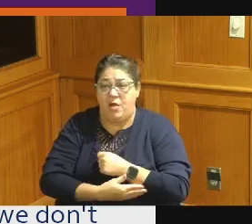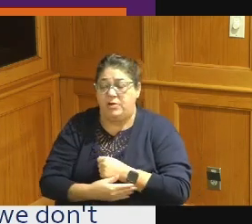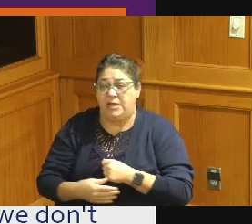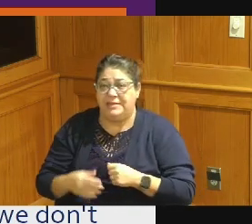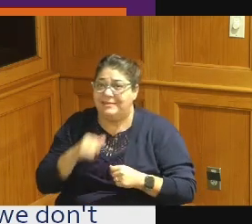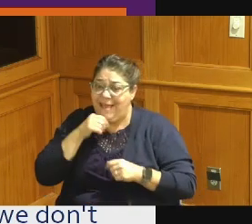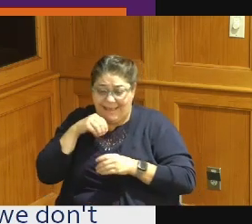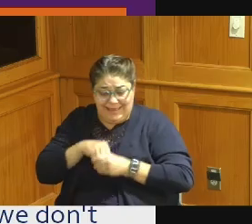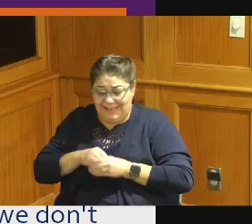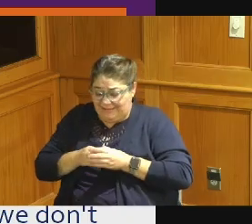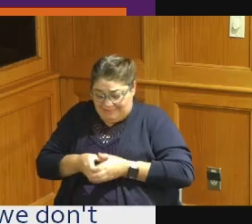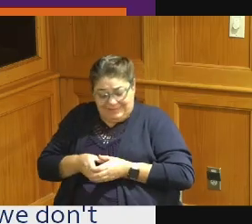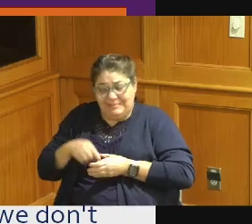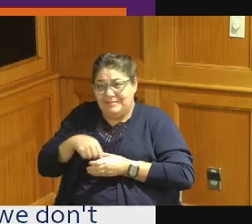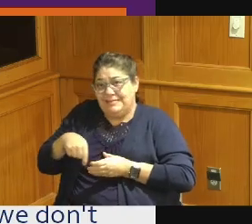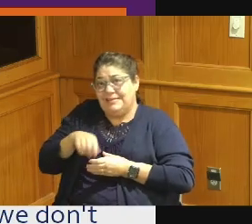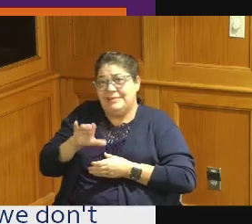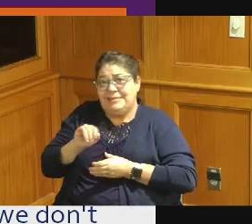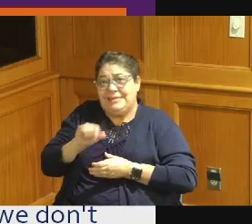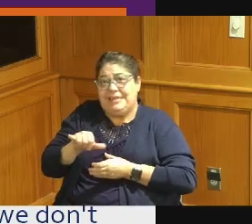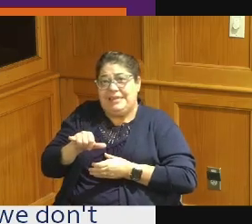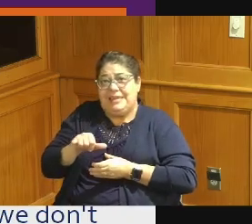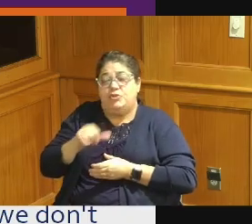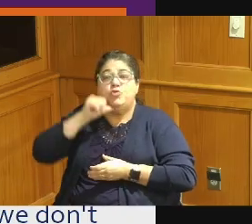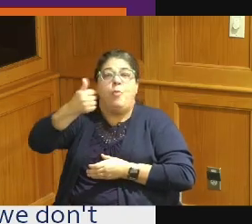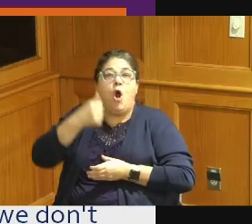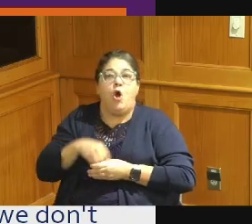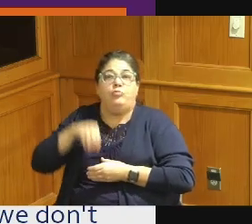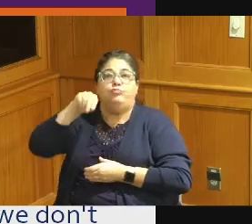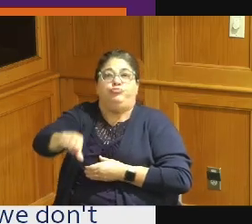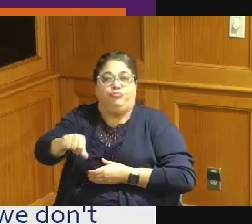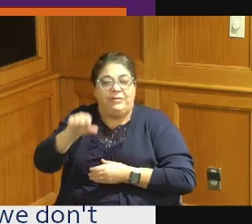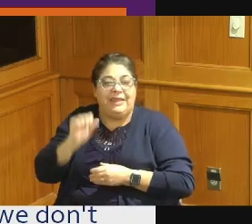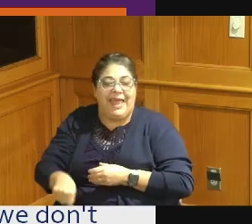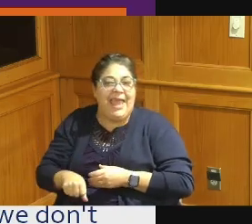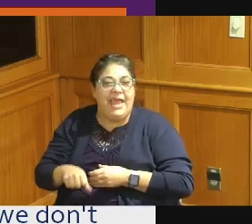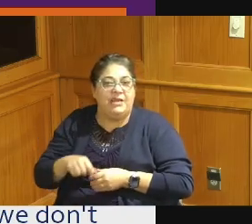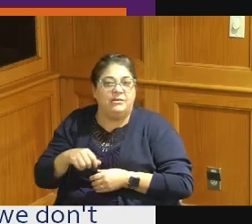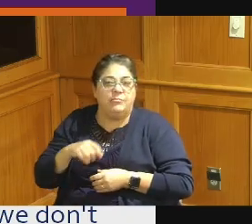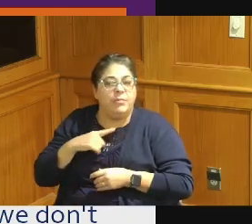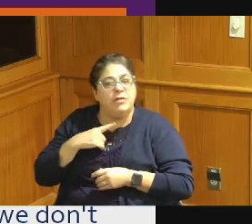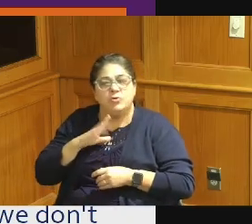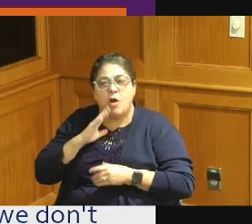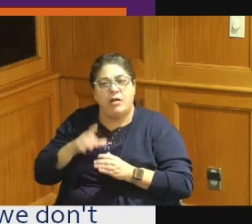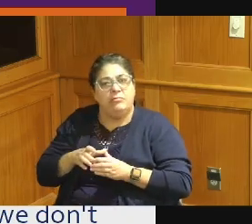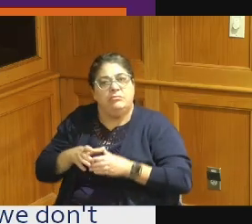in the city. We could spend the money tomorrow in the city. We could spend all this tomorrow in the city. This is all in the county.